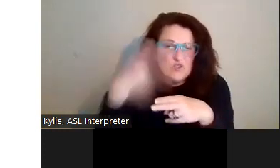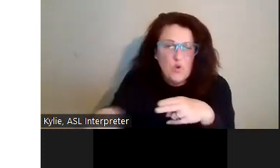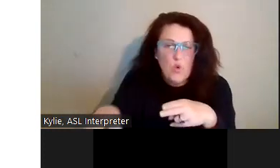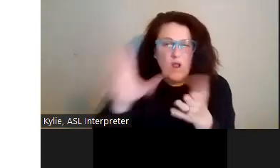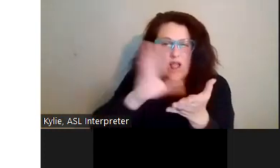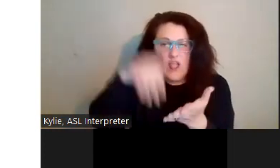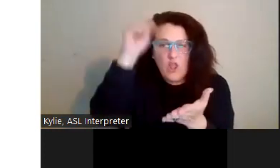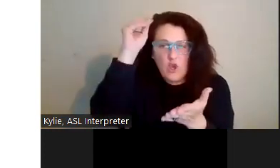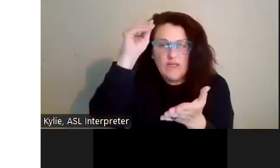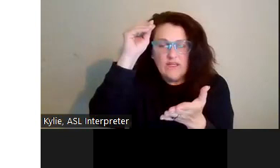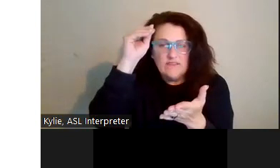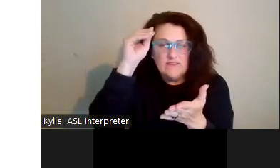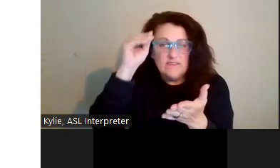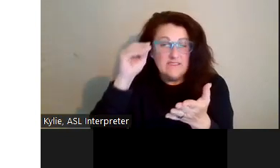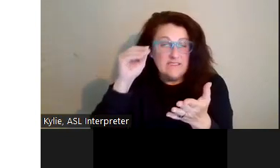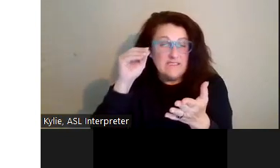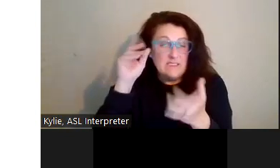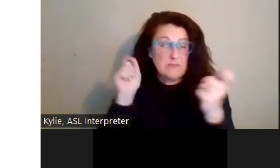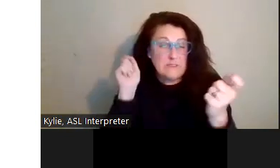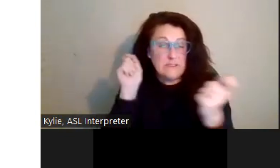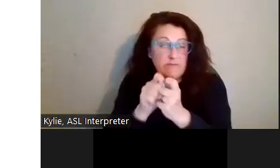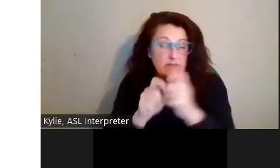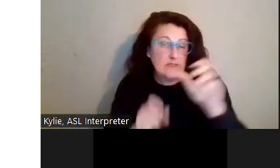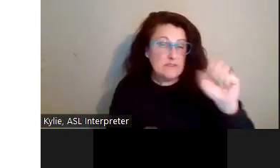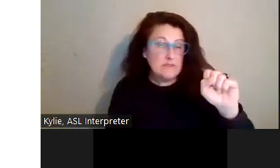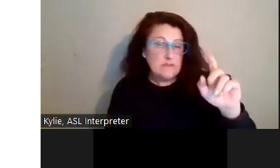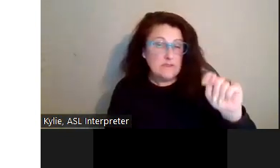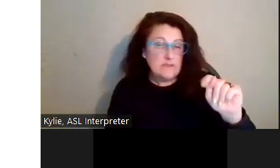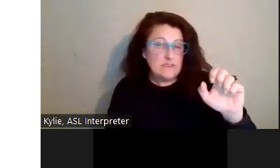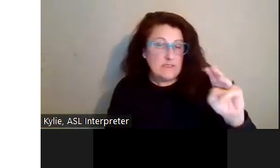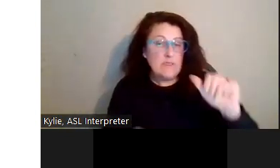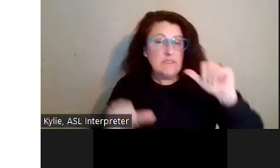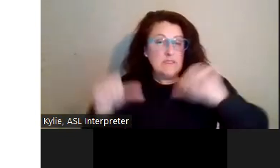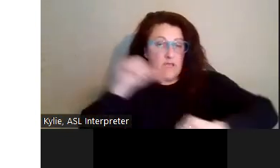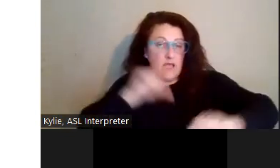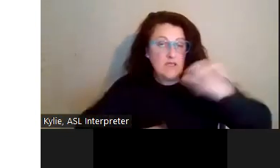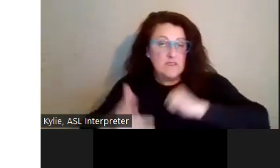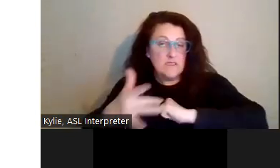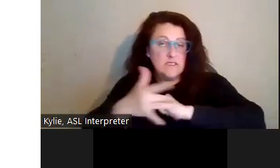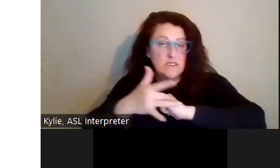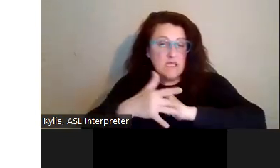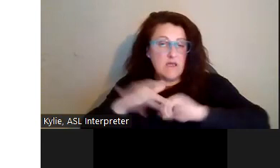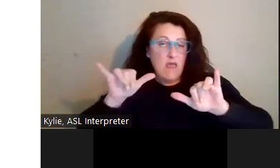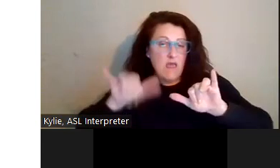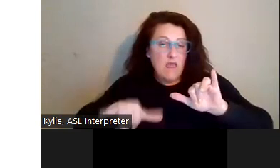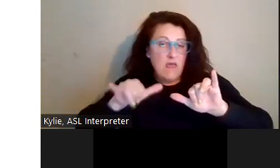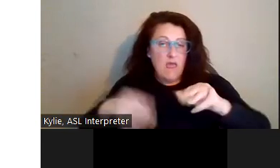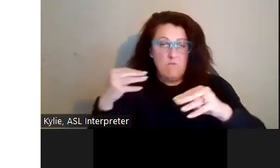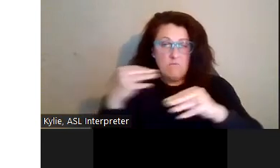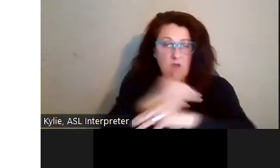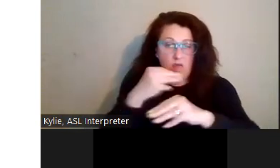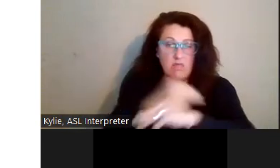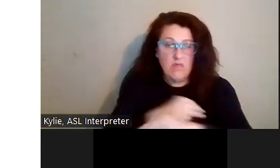learning, particularly in the field of STEM, which is science, technology, engineering, and math. We know